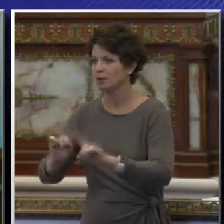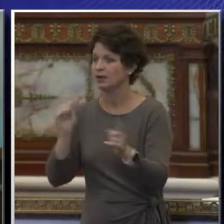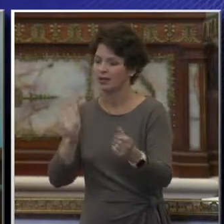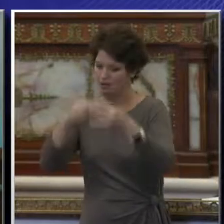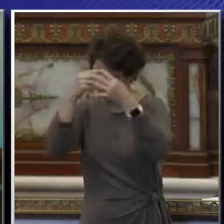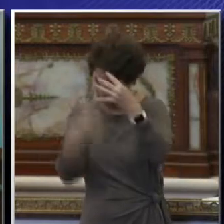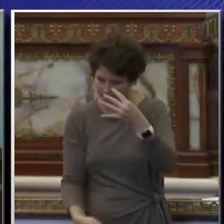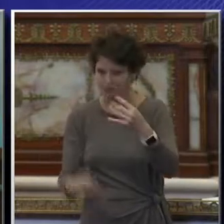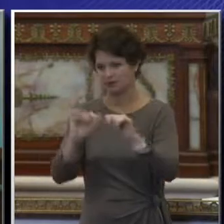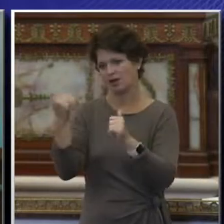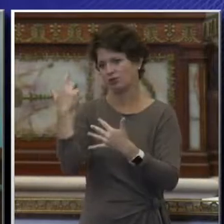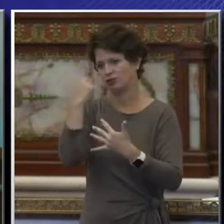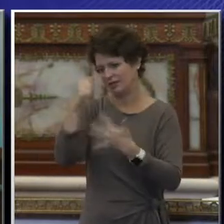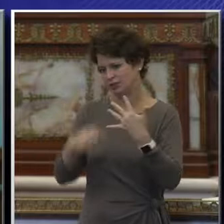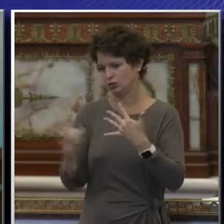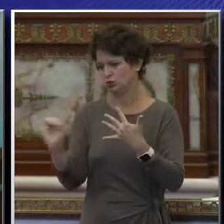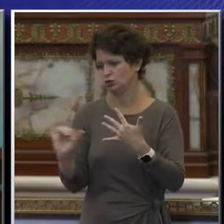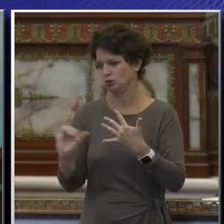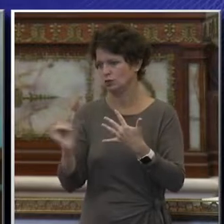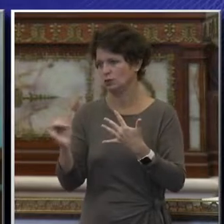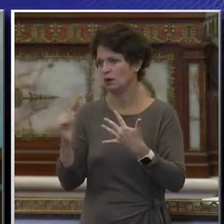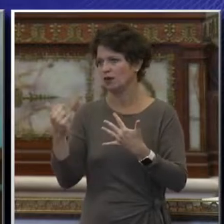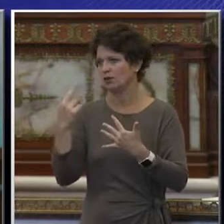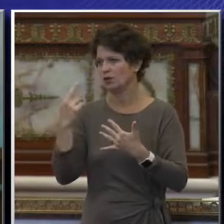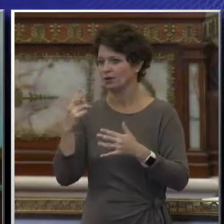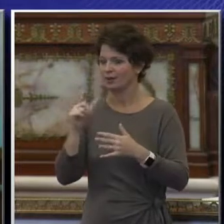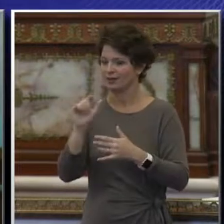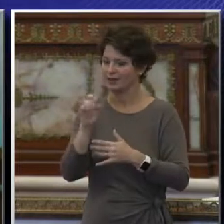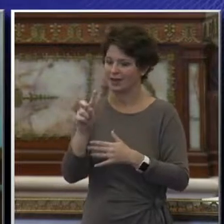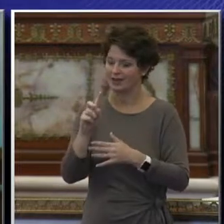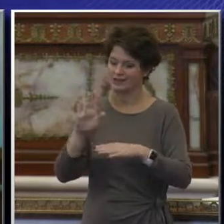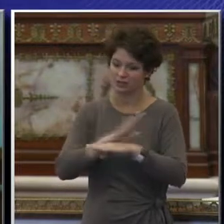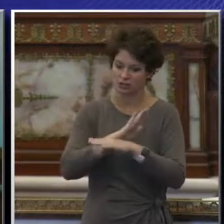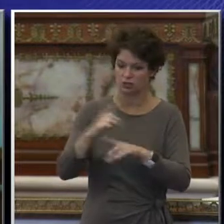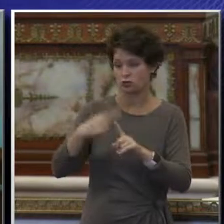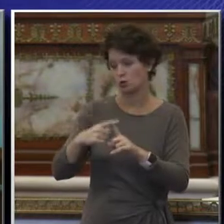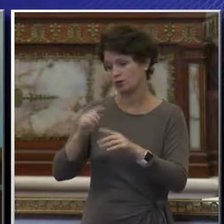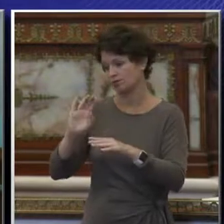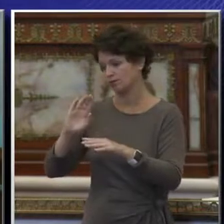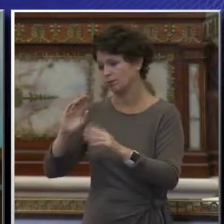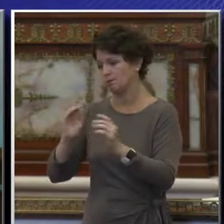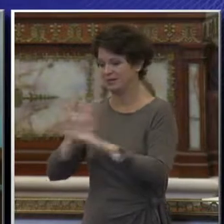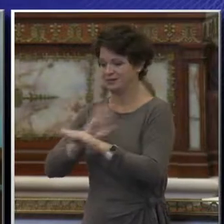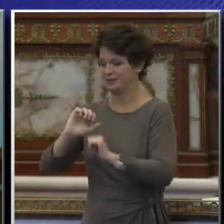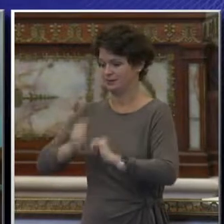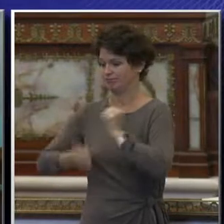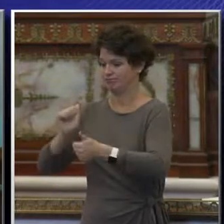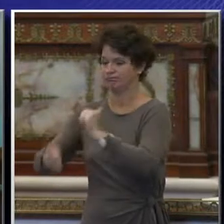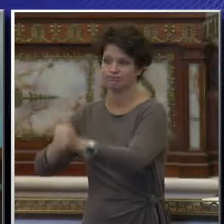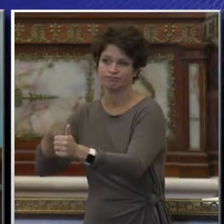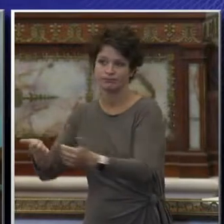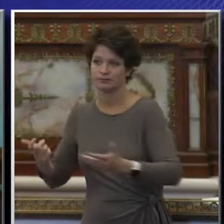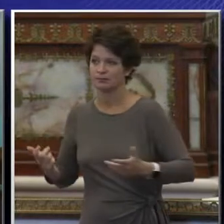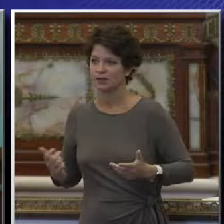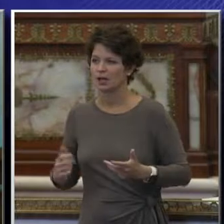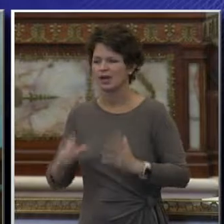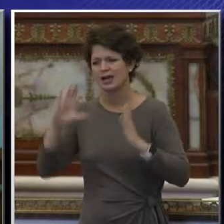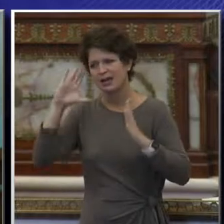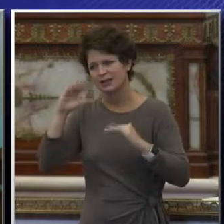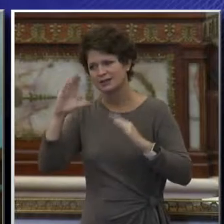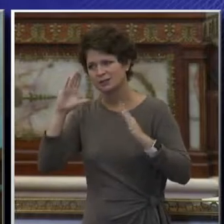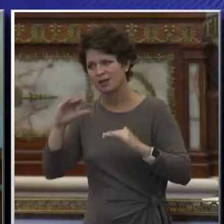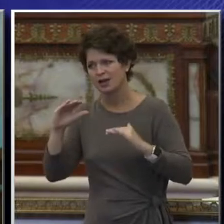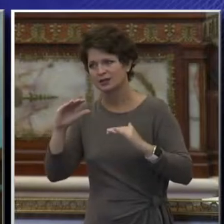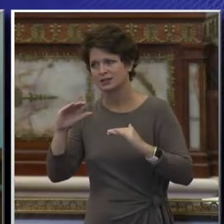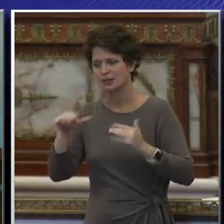lots of other sort of uses, including light industrial or commercial. I don't think we would expect